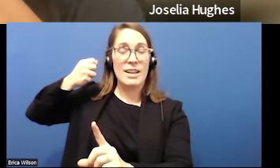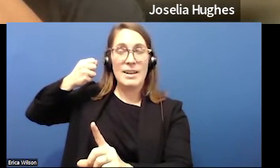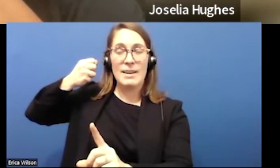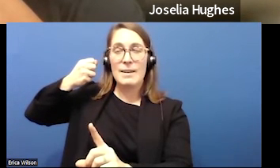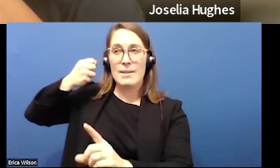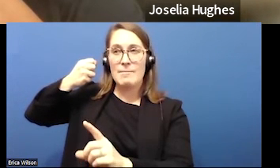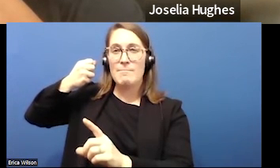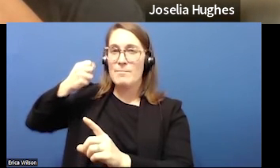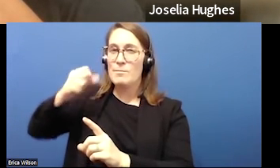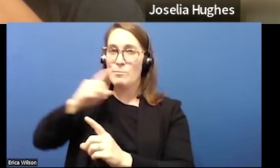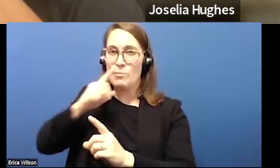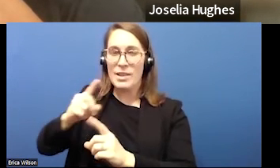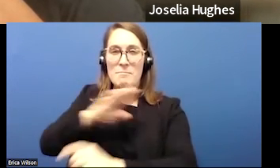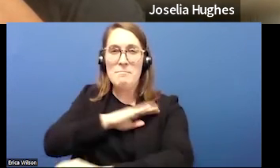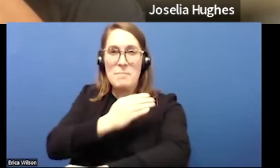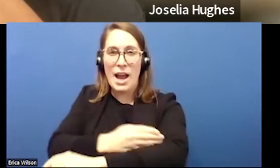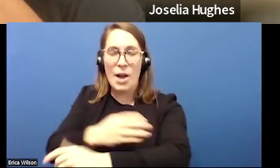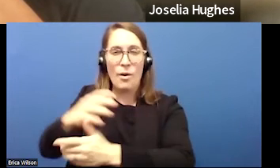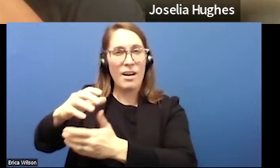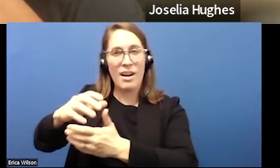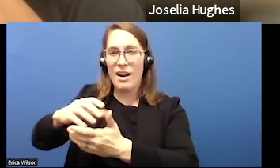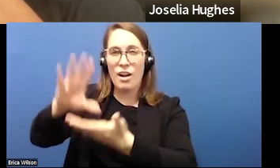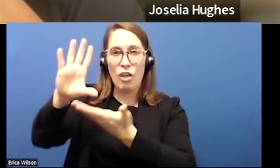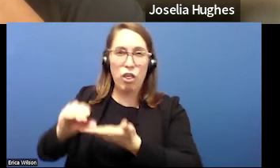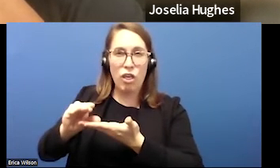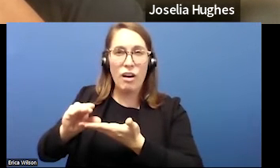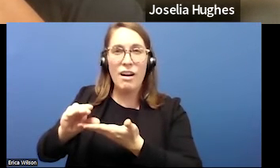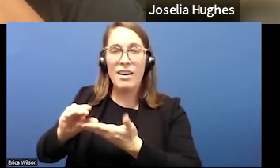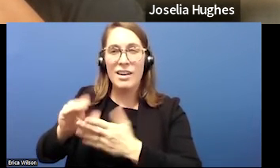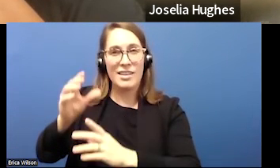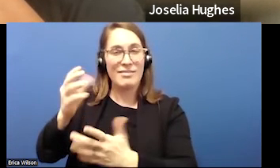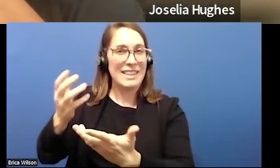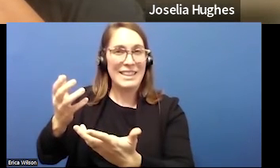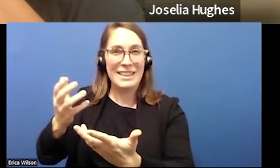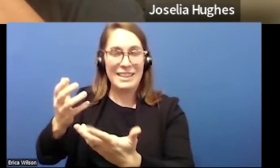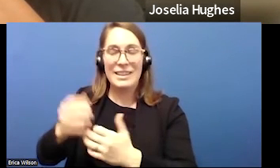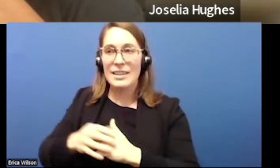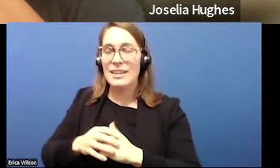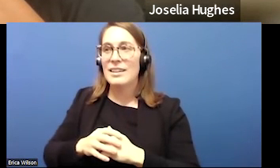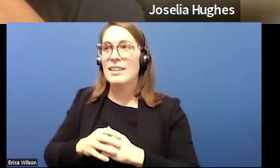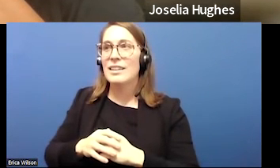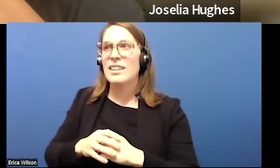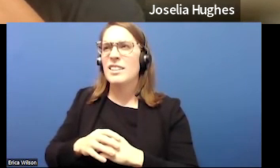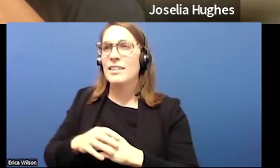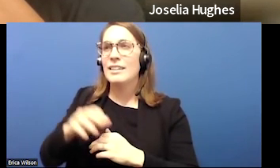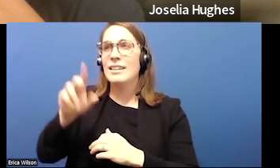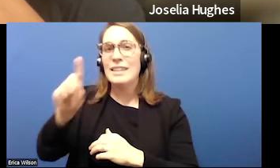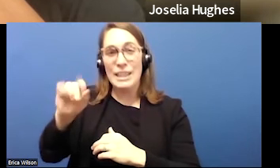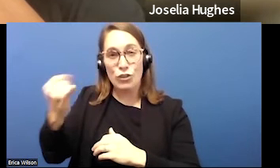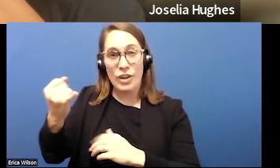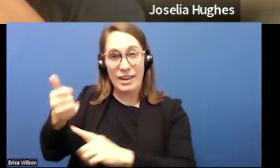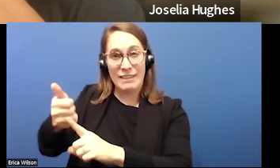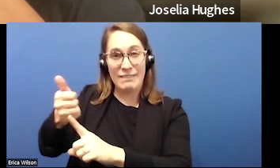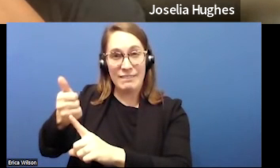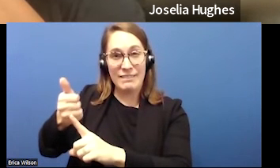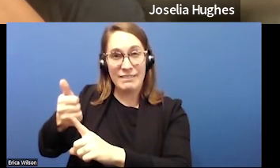defanged of its radicality through Mhm. the appropriation. I think that DJ is